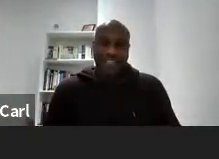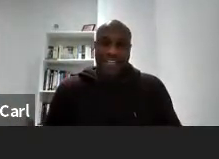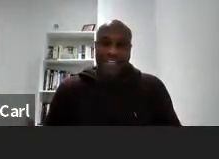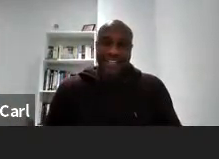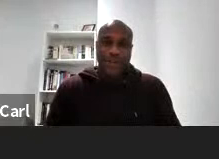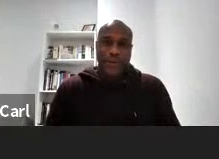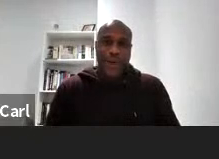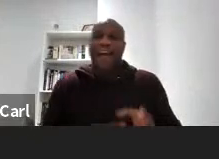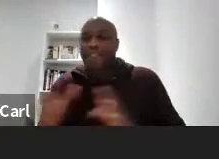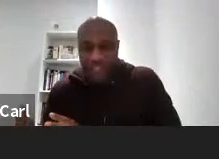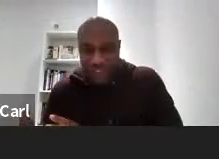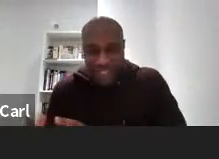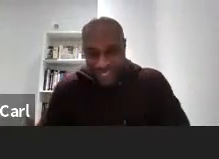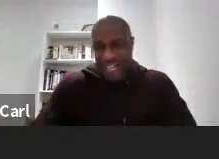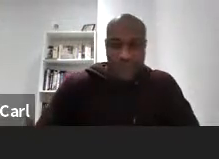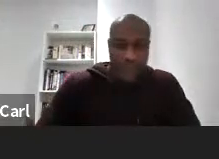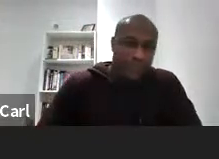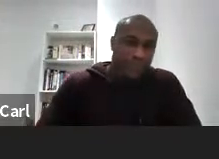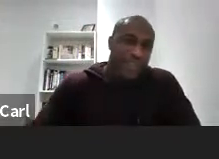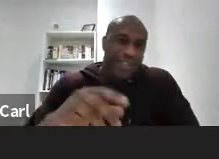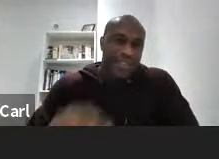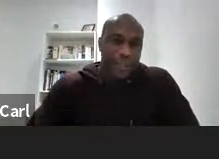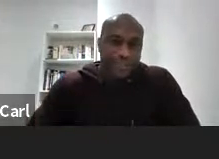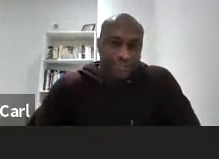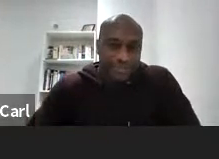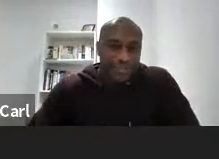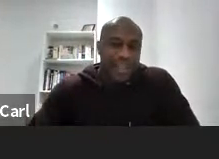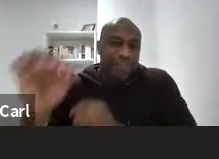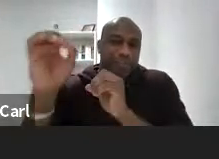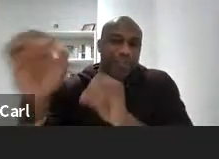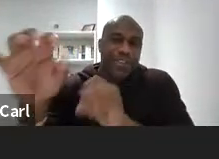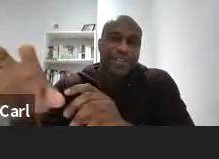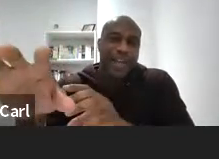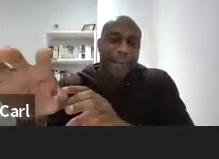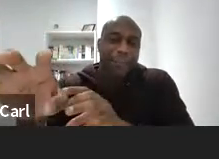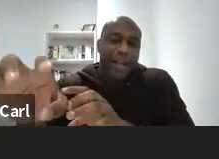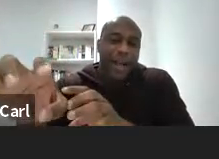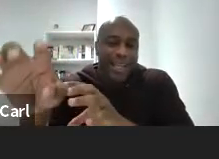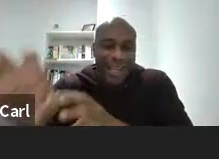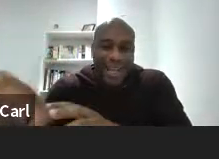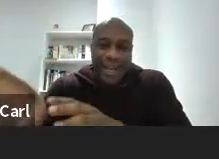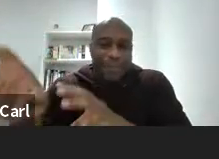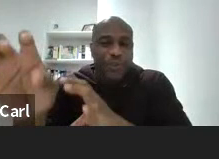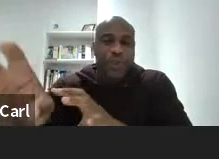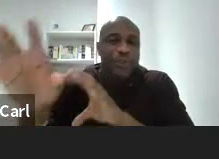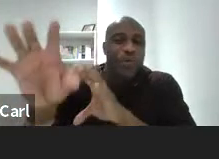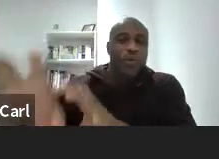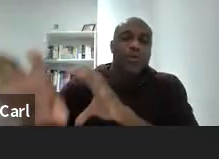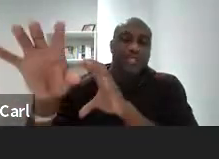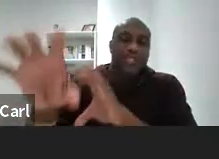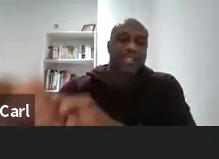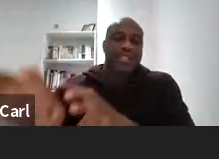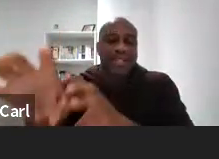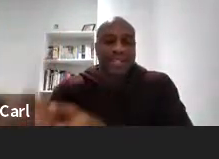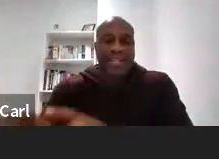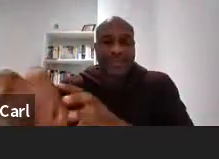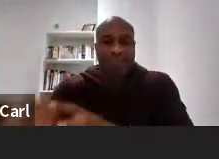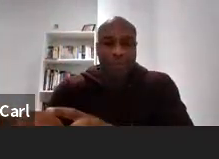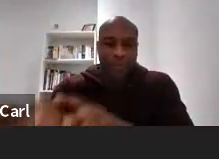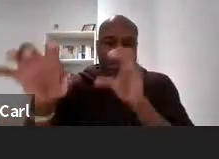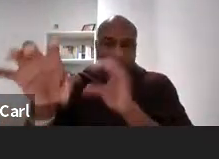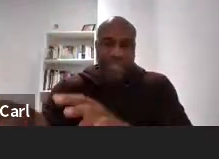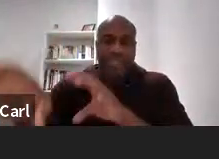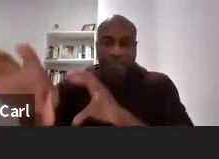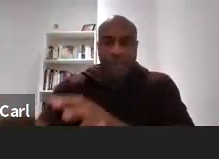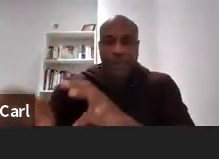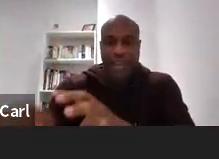and businesses who haven't done things as well. So before I do that, again, I'm sure you've all seen this